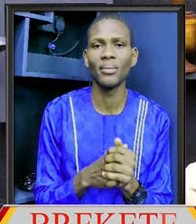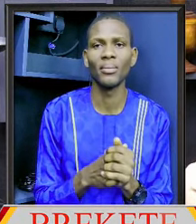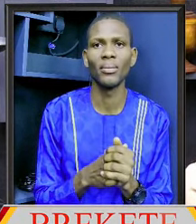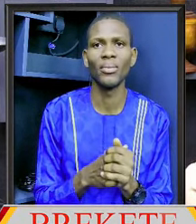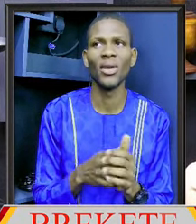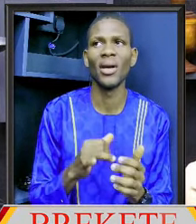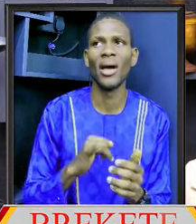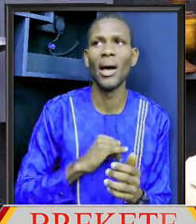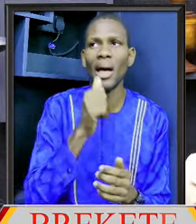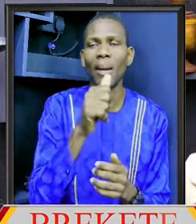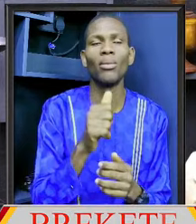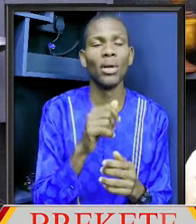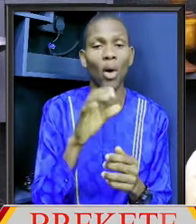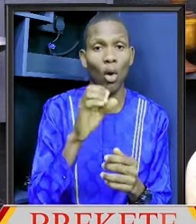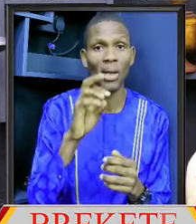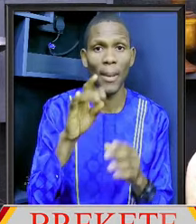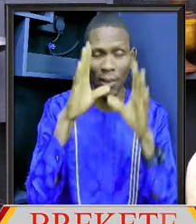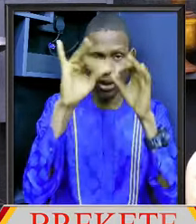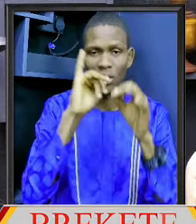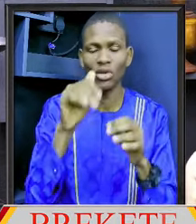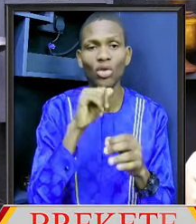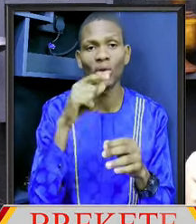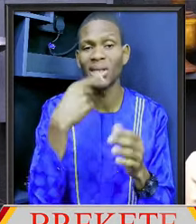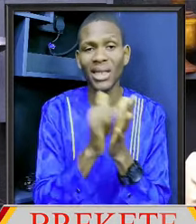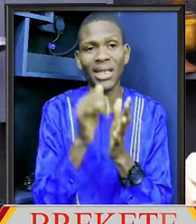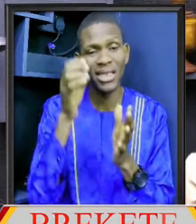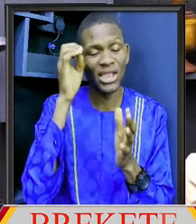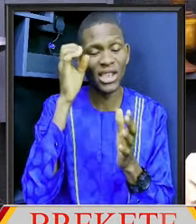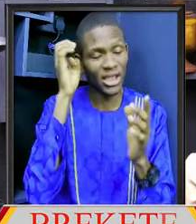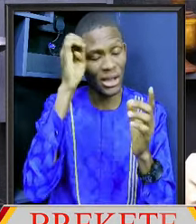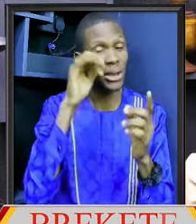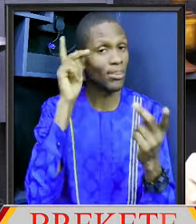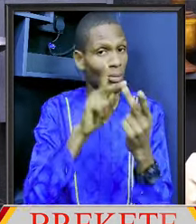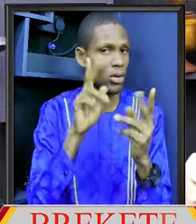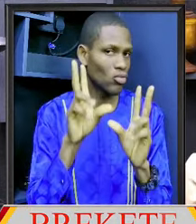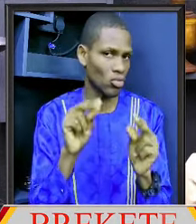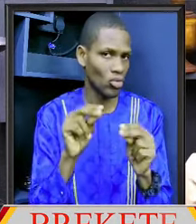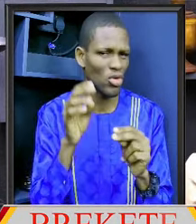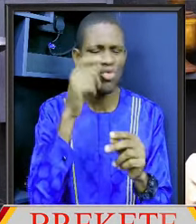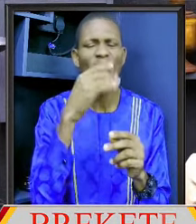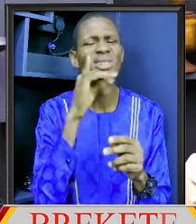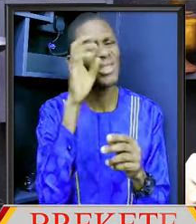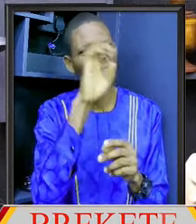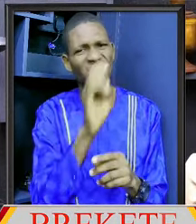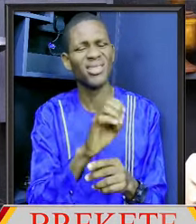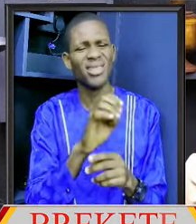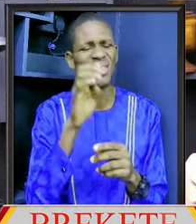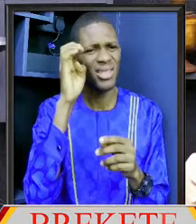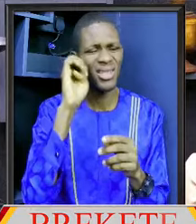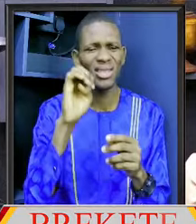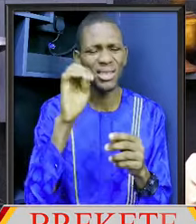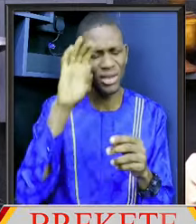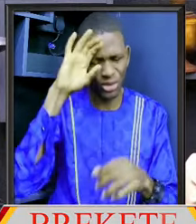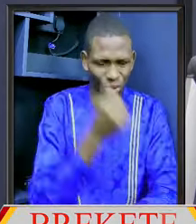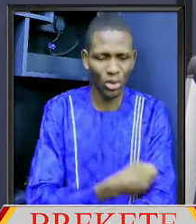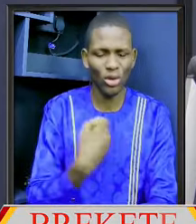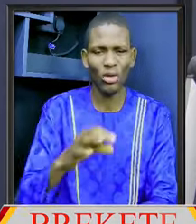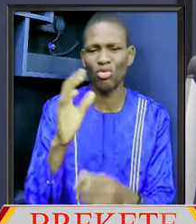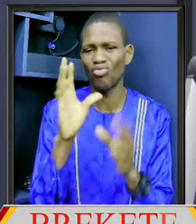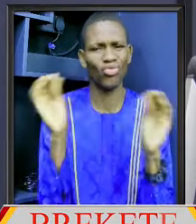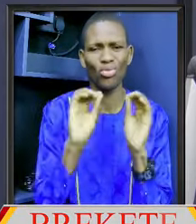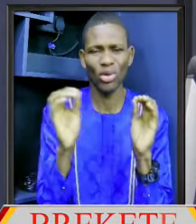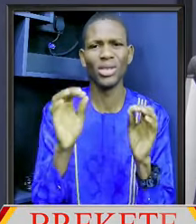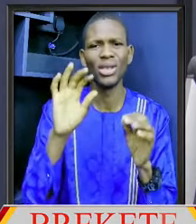I'm not claiming perfection. Who am I? A nobody, the son of a nobody, the grandson of a